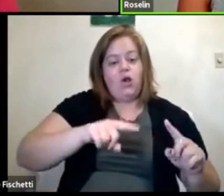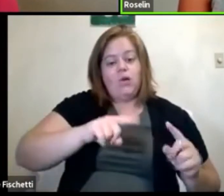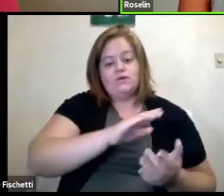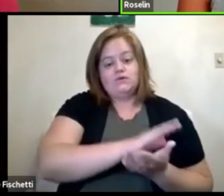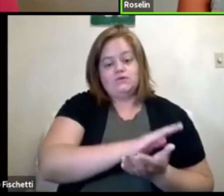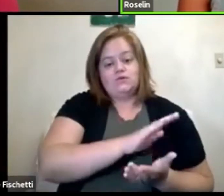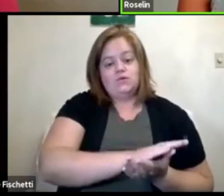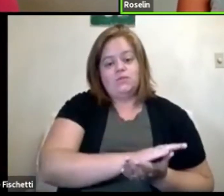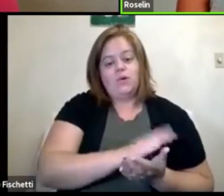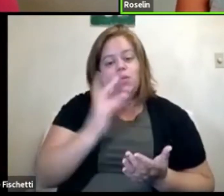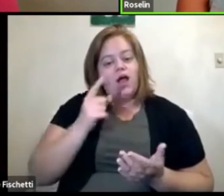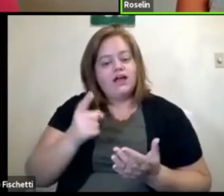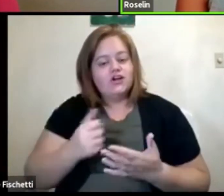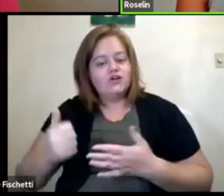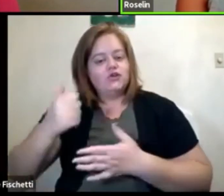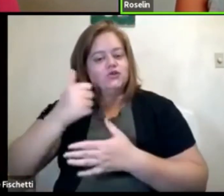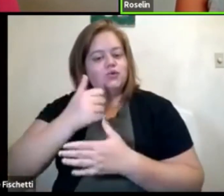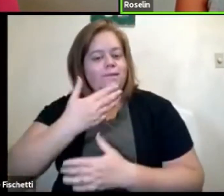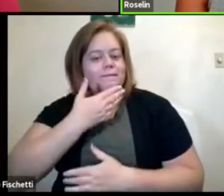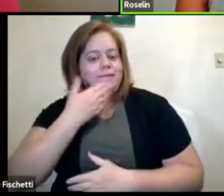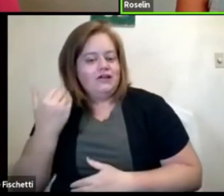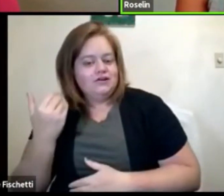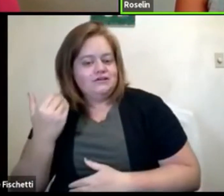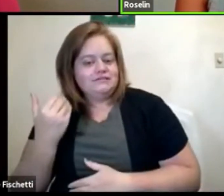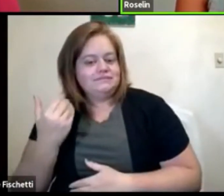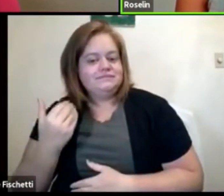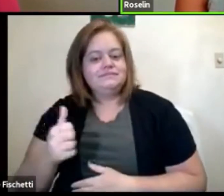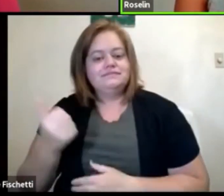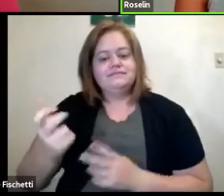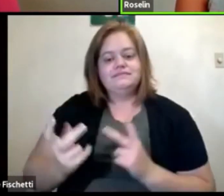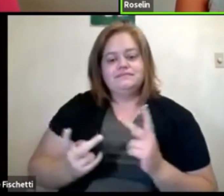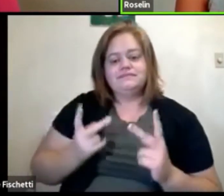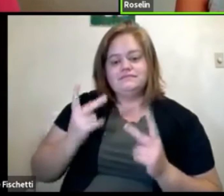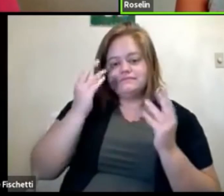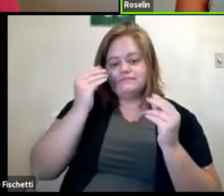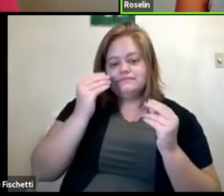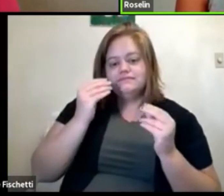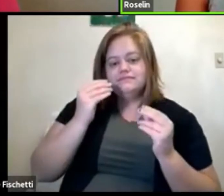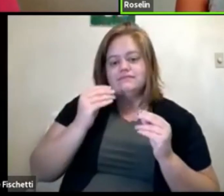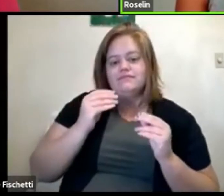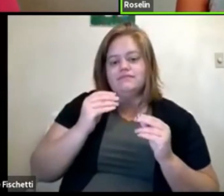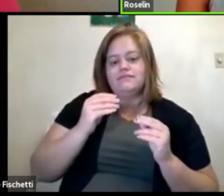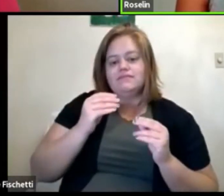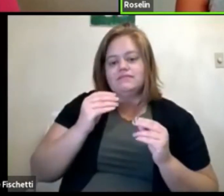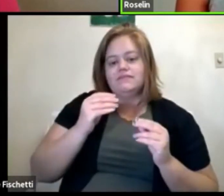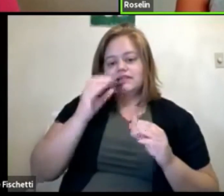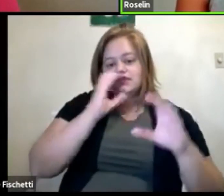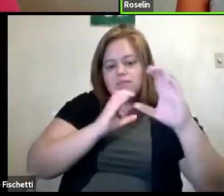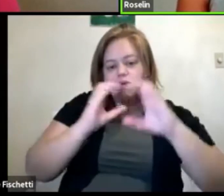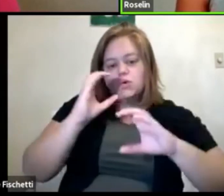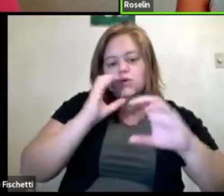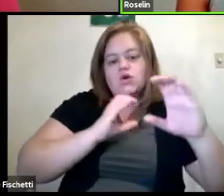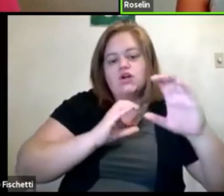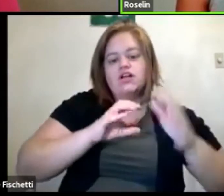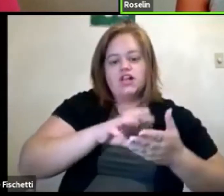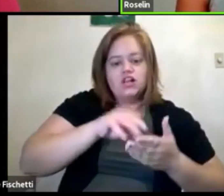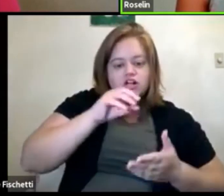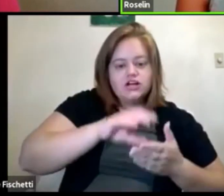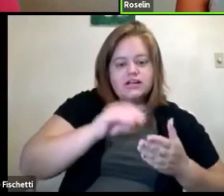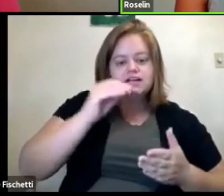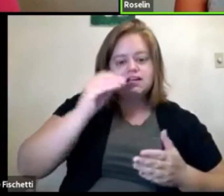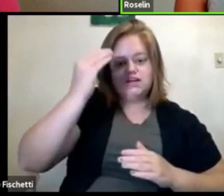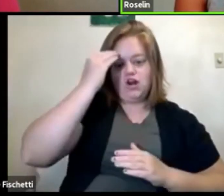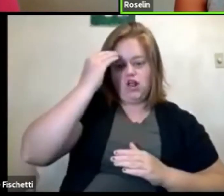What sets you apart? So if you start like doing that exploration and getting that knowledge, and you can actually talk about it